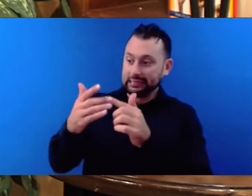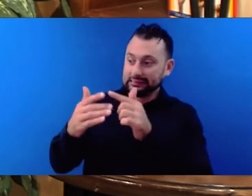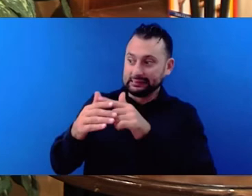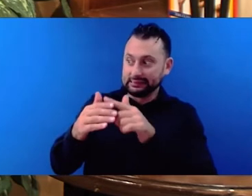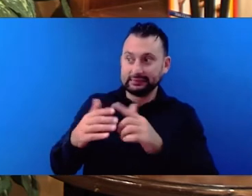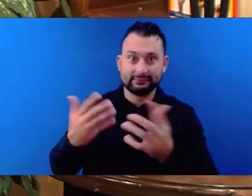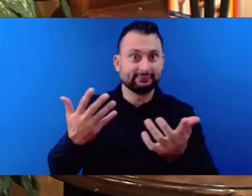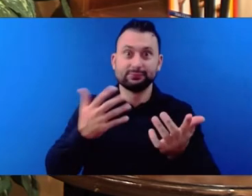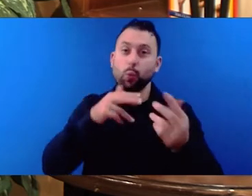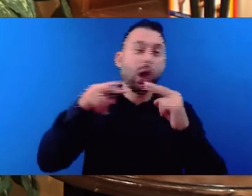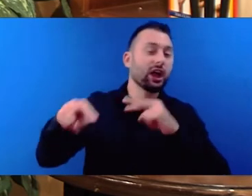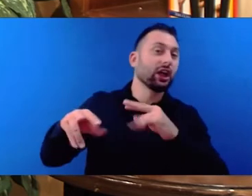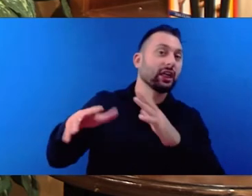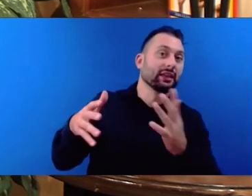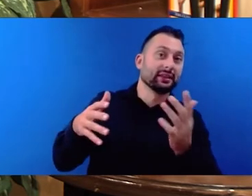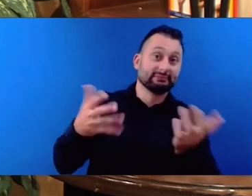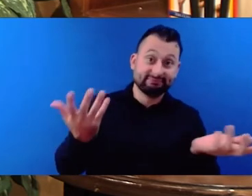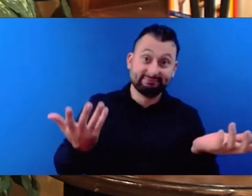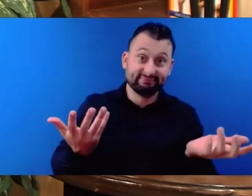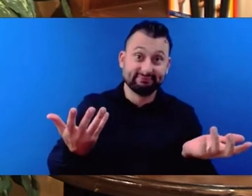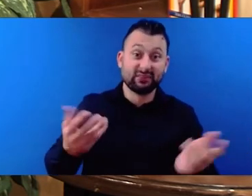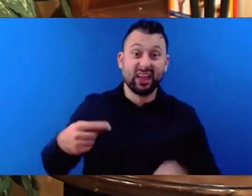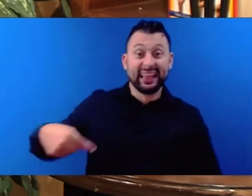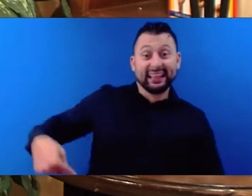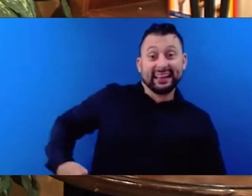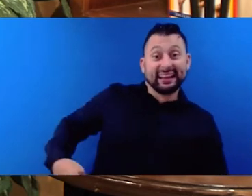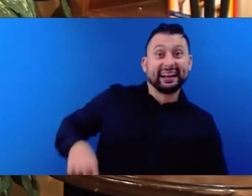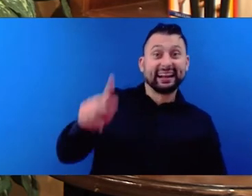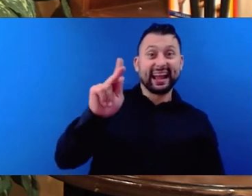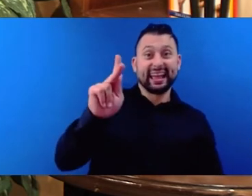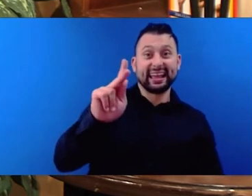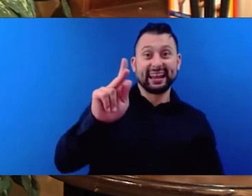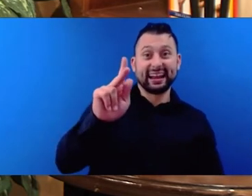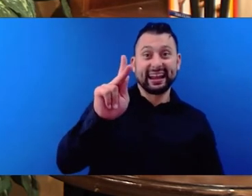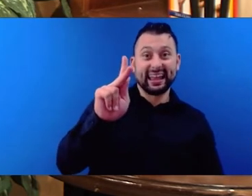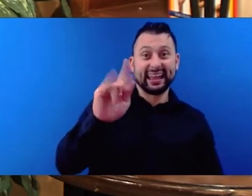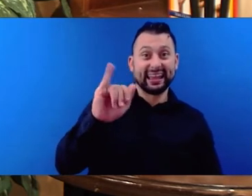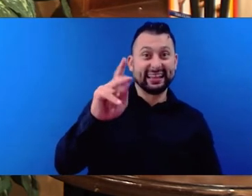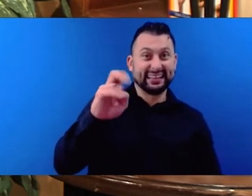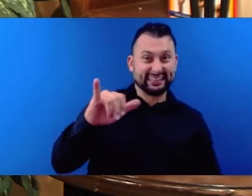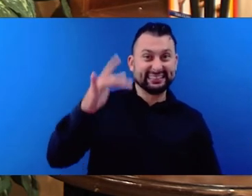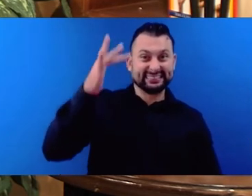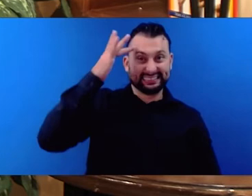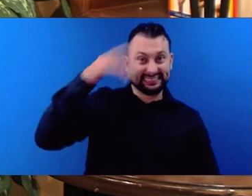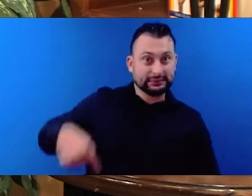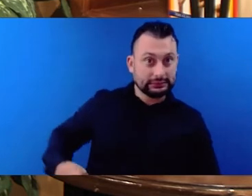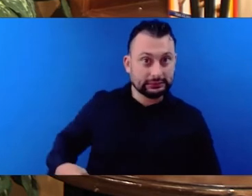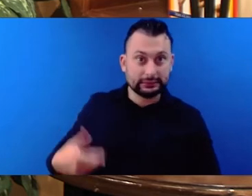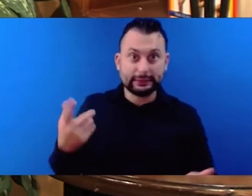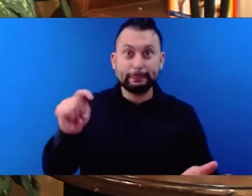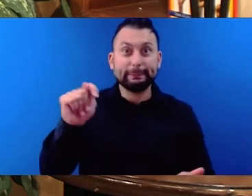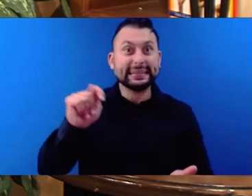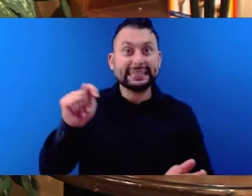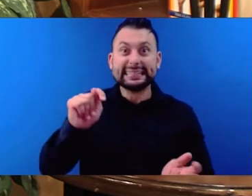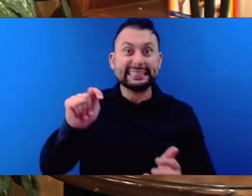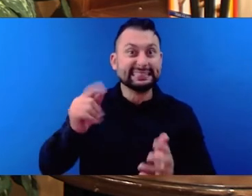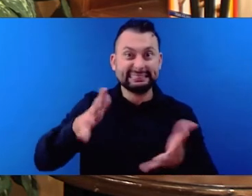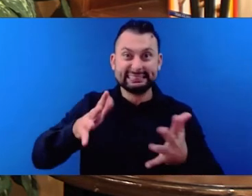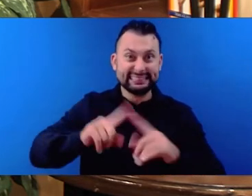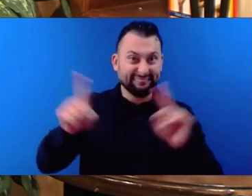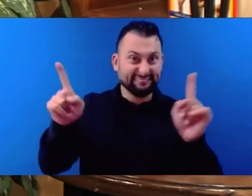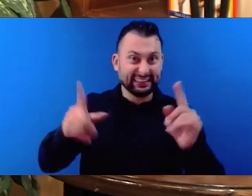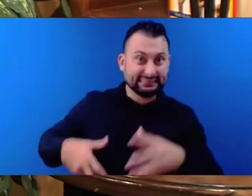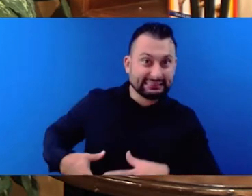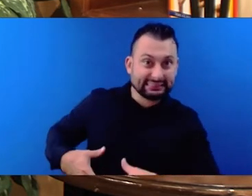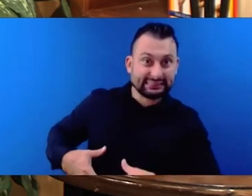kidney disease. And then we can see damage to the eye. So patients can actually lose their vision if diabetes is